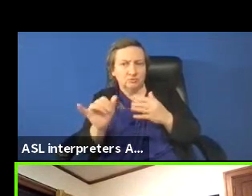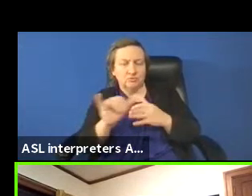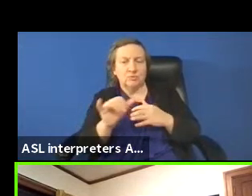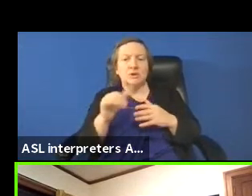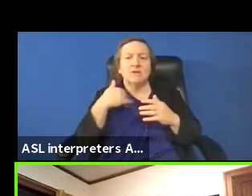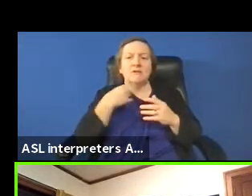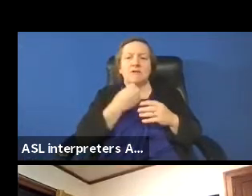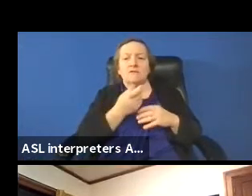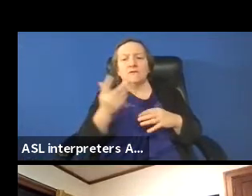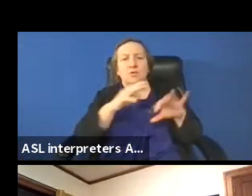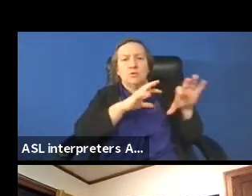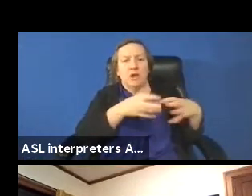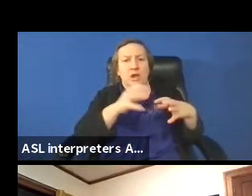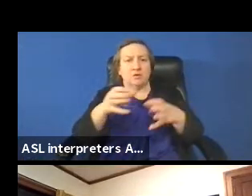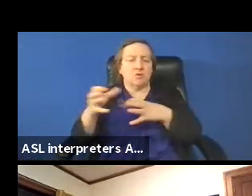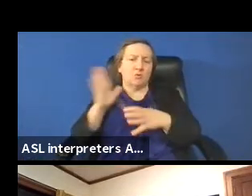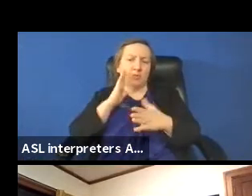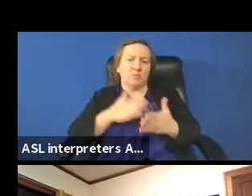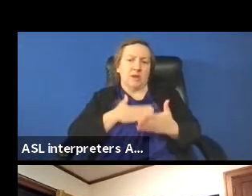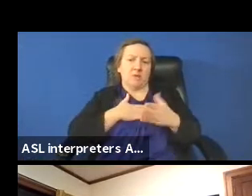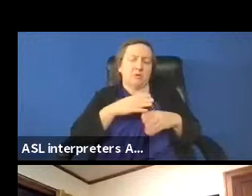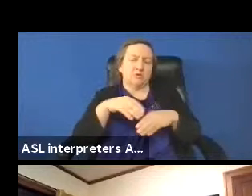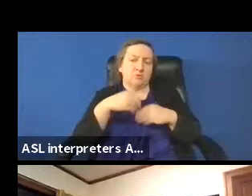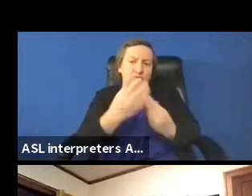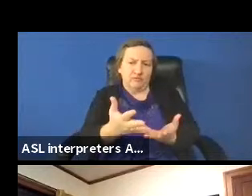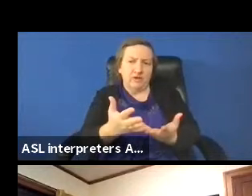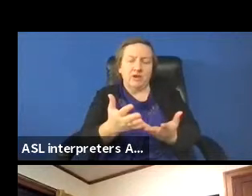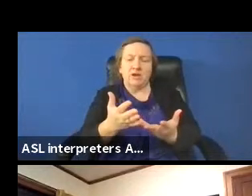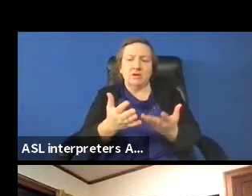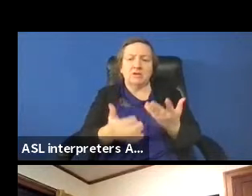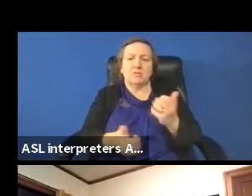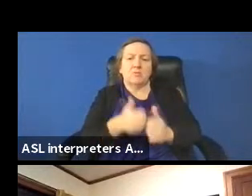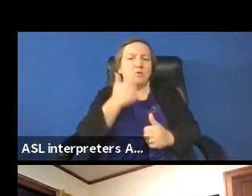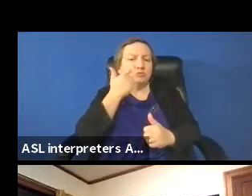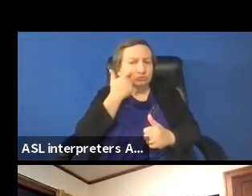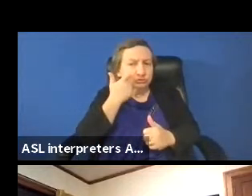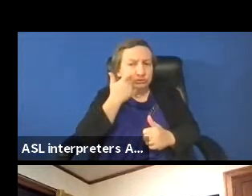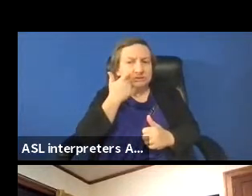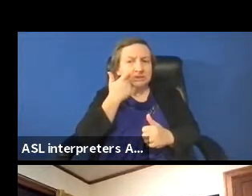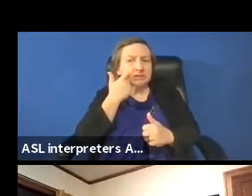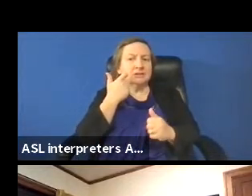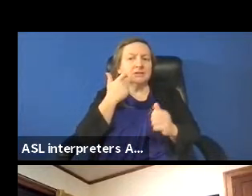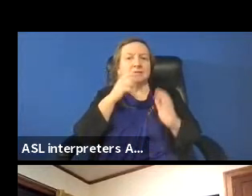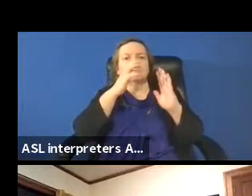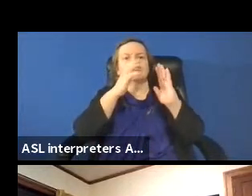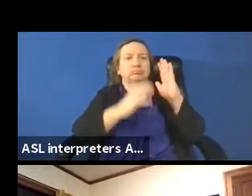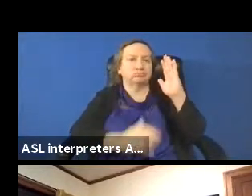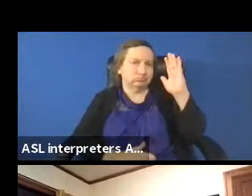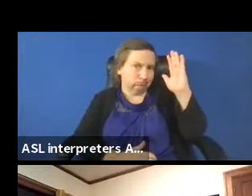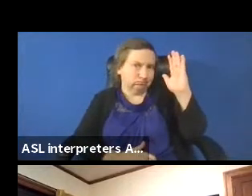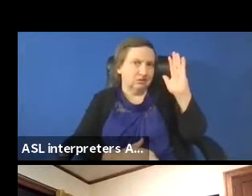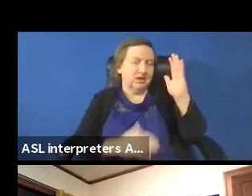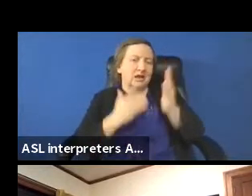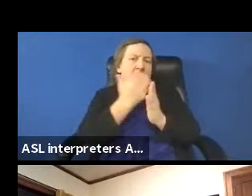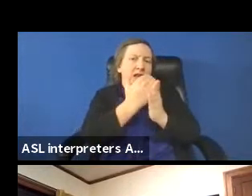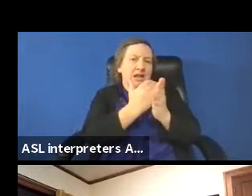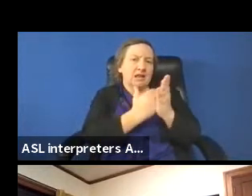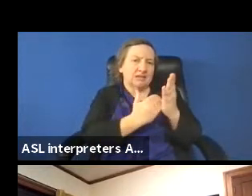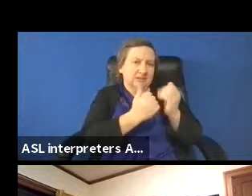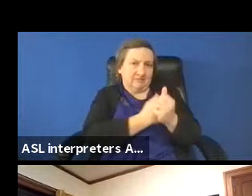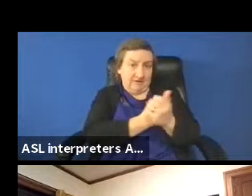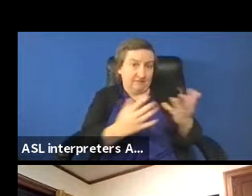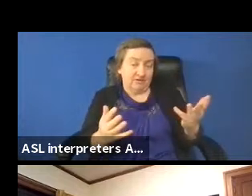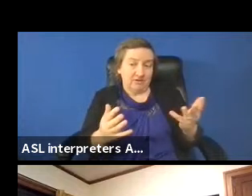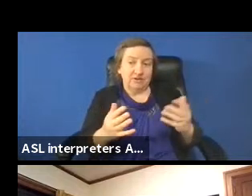there's a few categories. I'd be happy to provide the most recent kind of full-blown list of